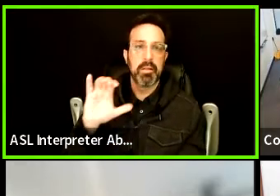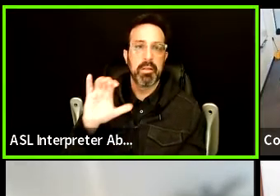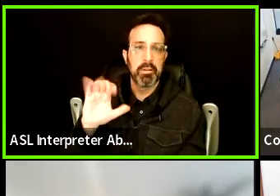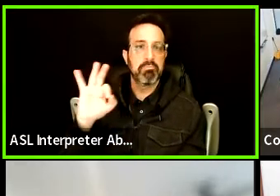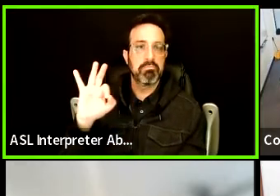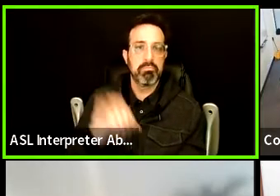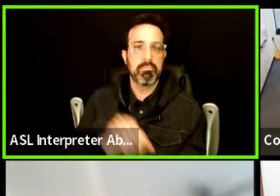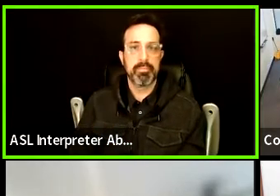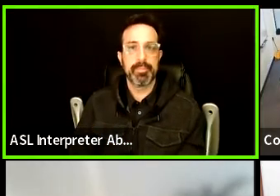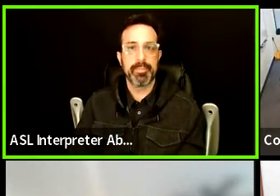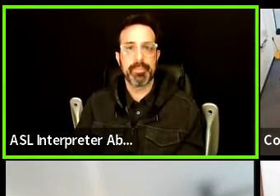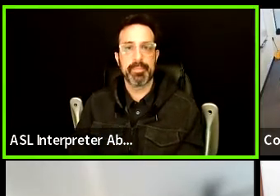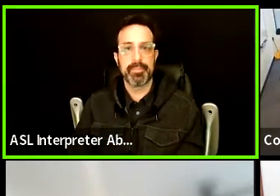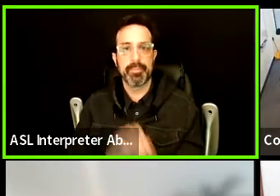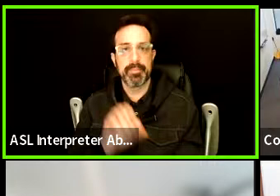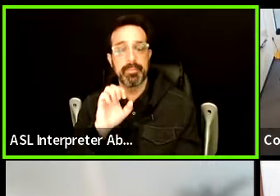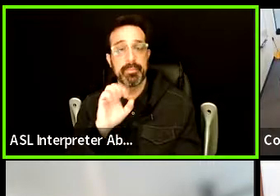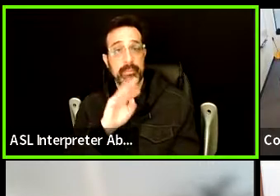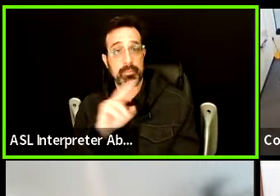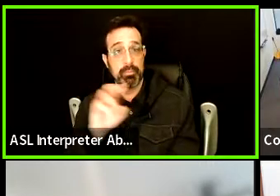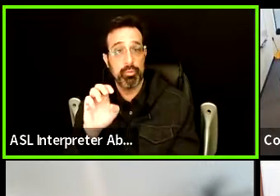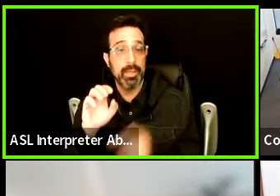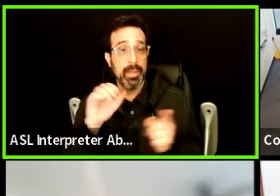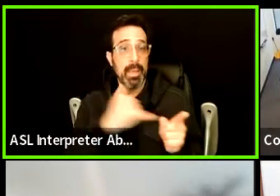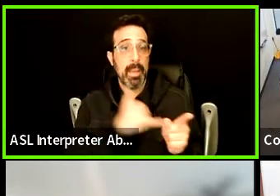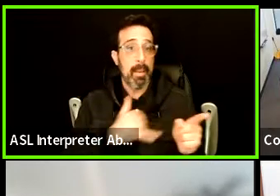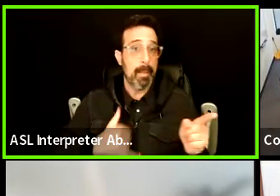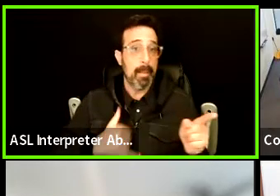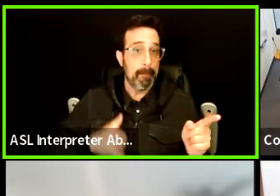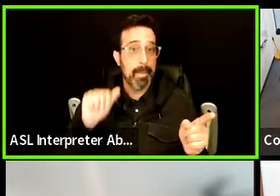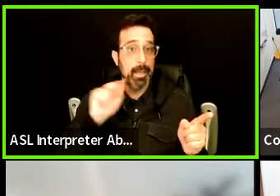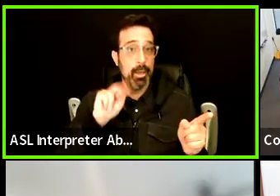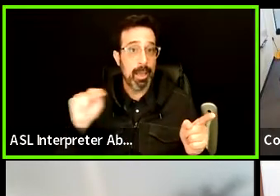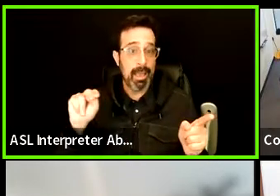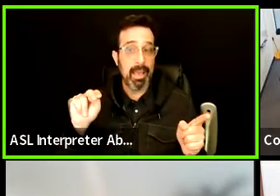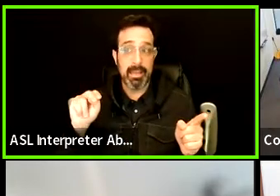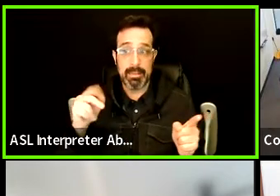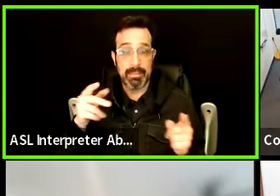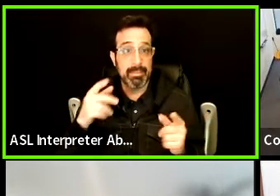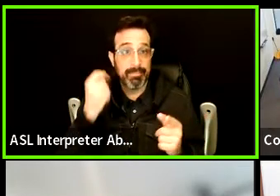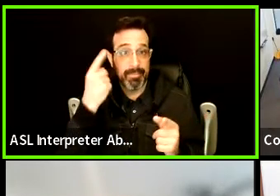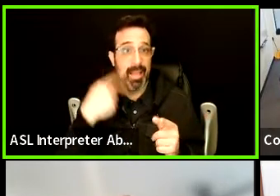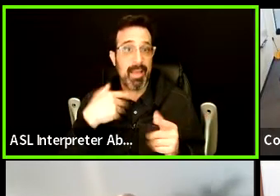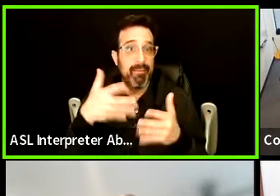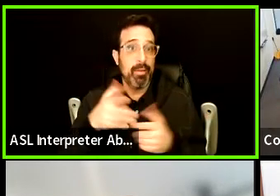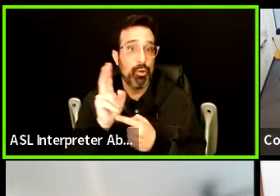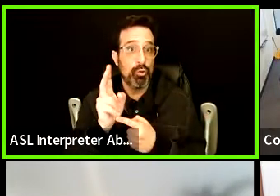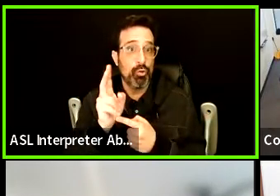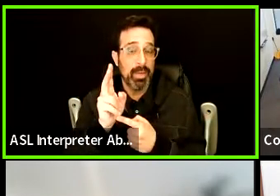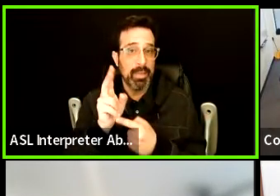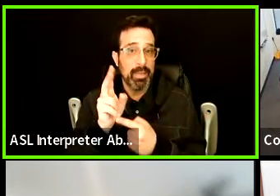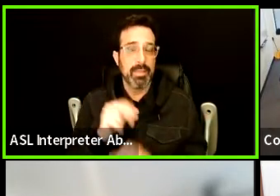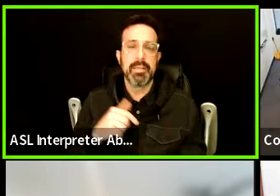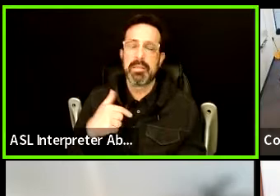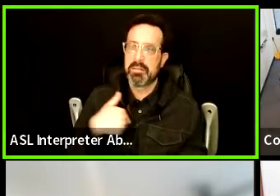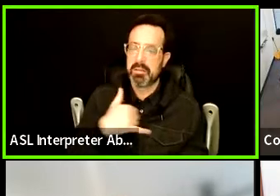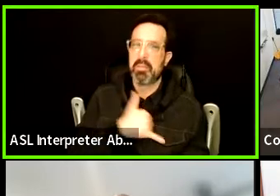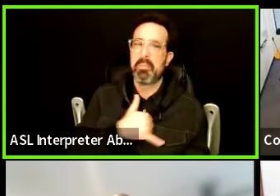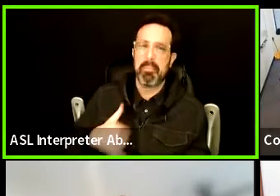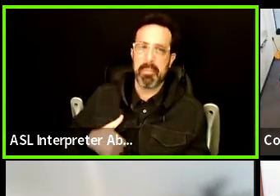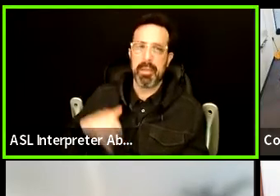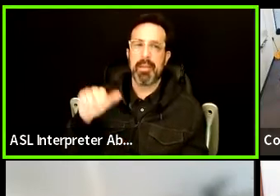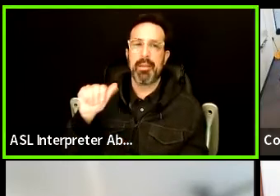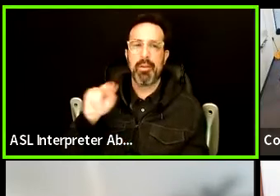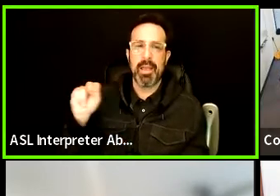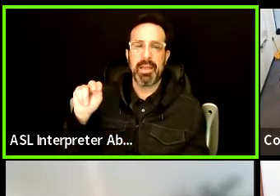Great. Mayor Ann, I'm going to call on you, and I am just going to do a quick time check. We have about 2 minutes for questions. Ron McInerney, Ogle, Mayor for the City